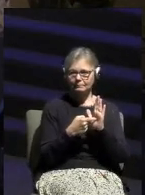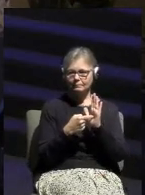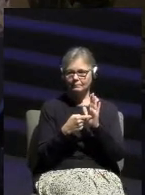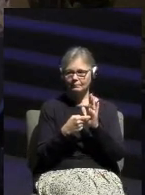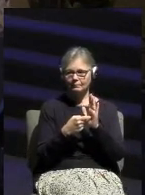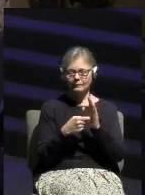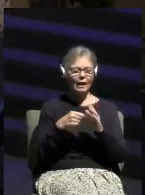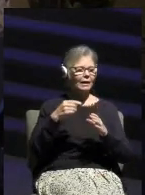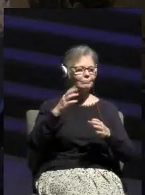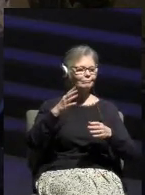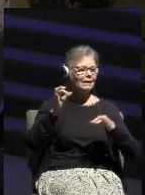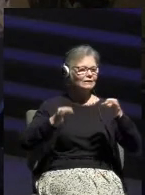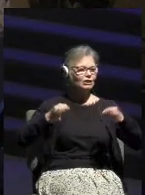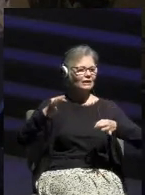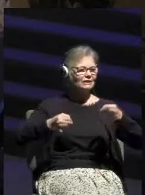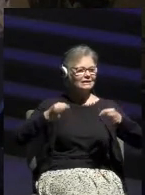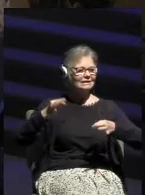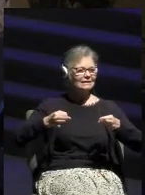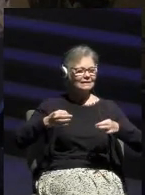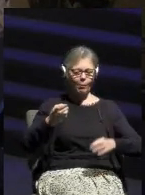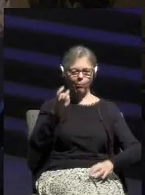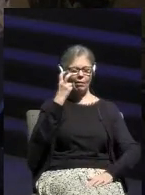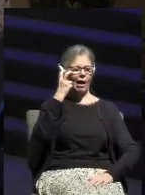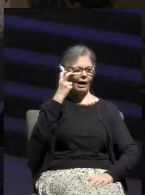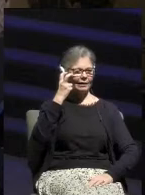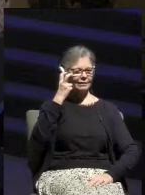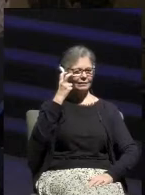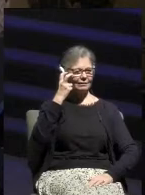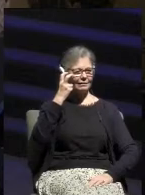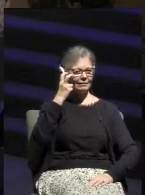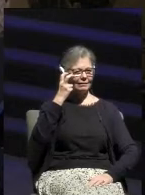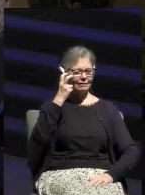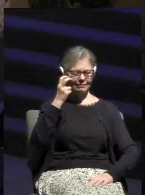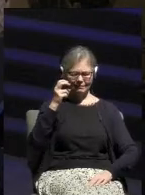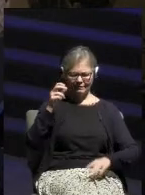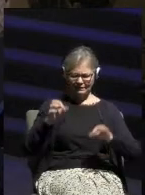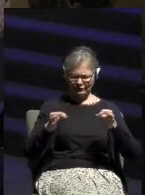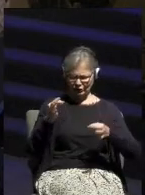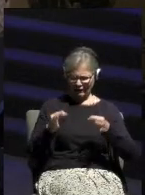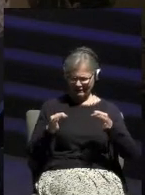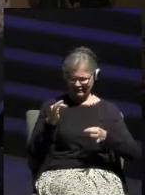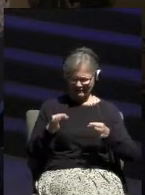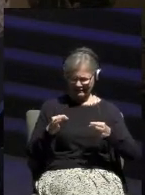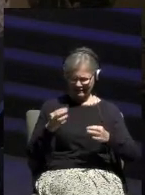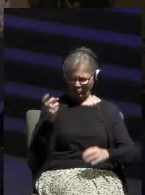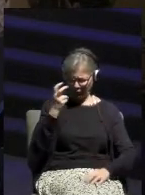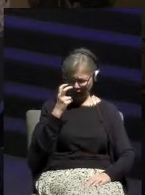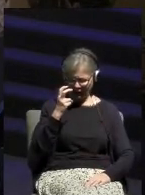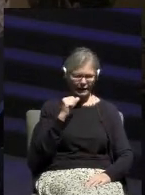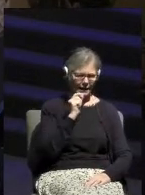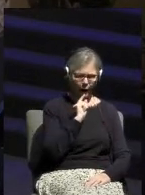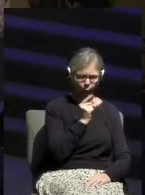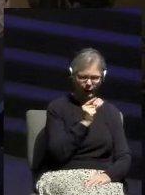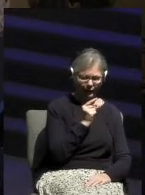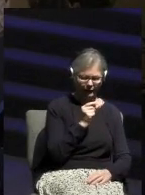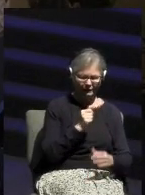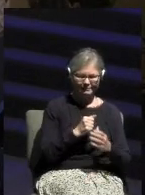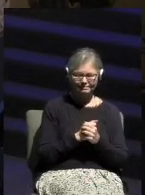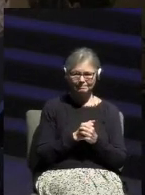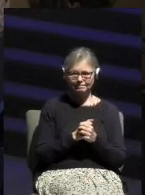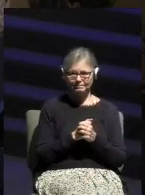something like justice is blind. So we're using the understanding